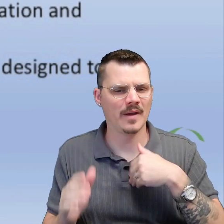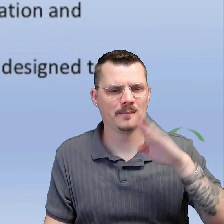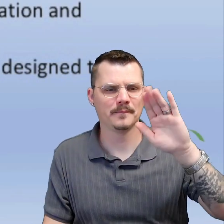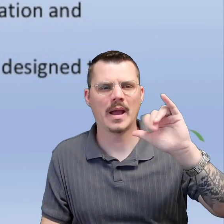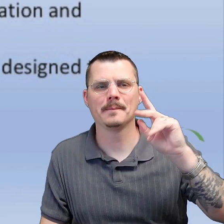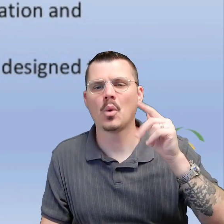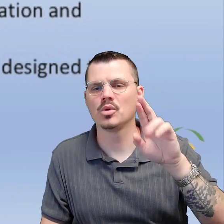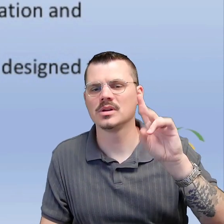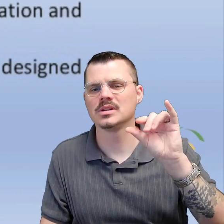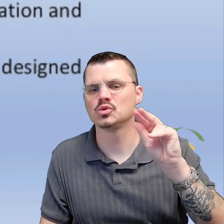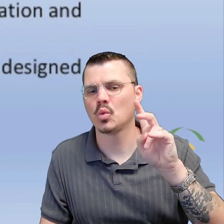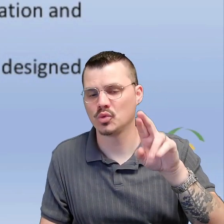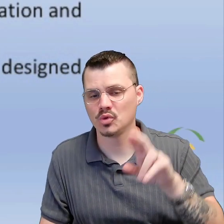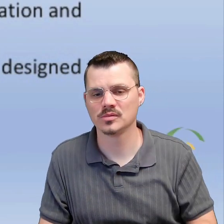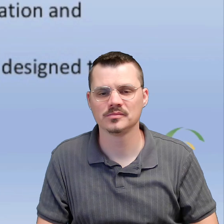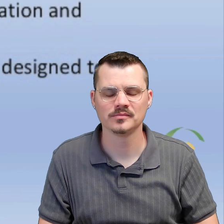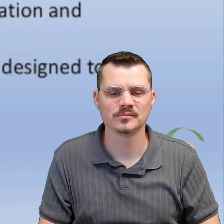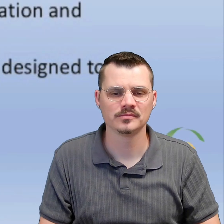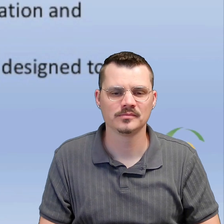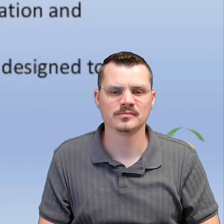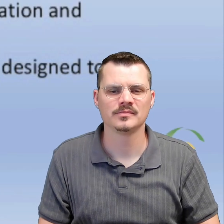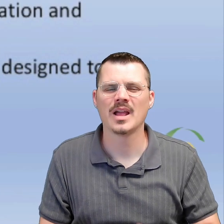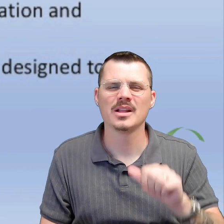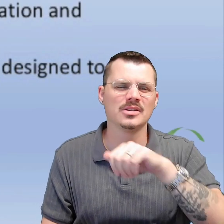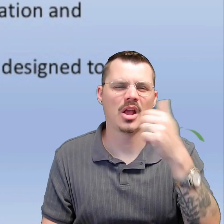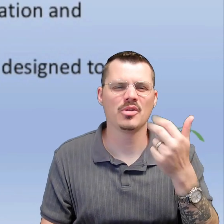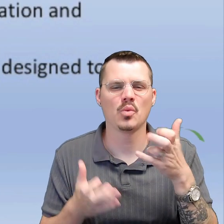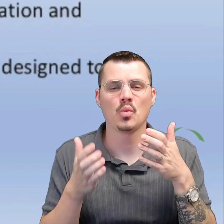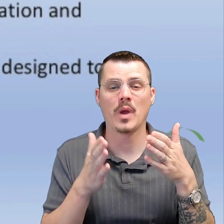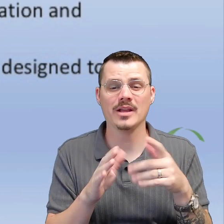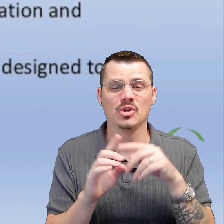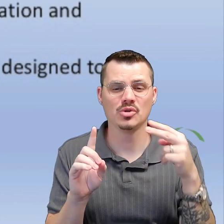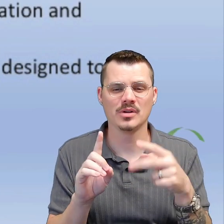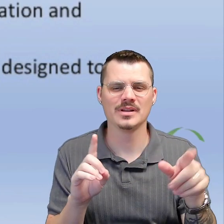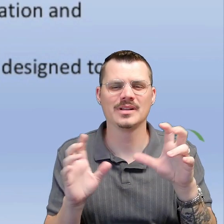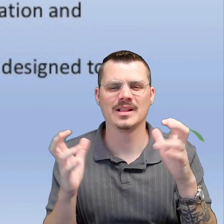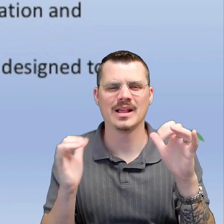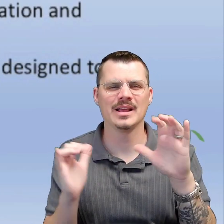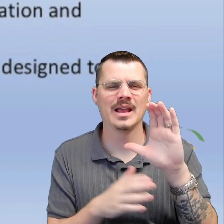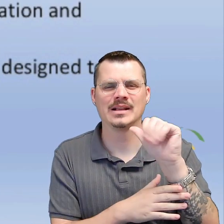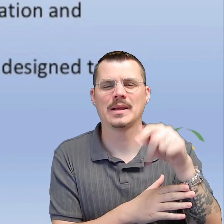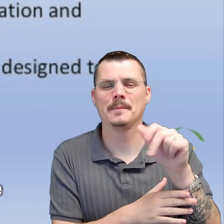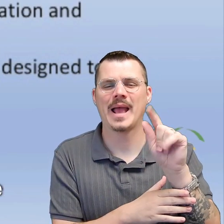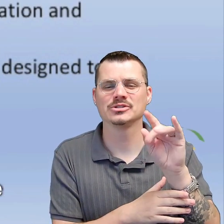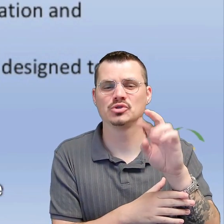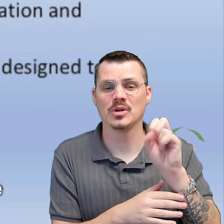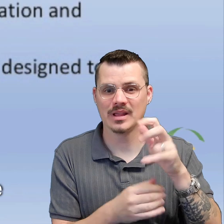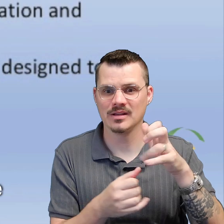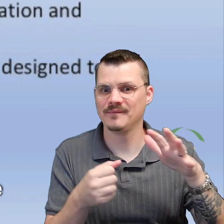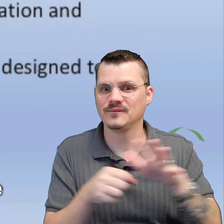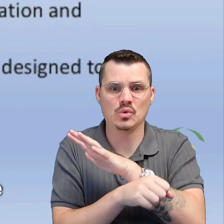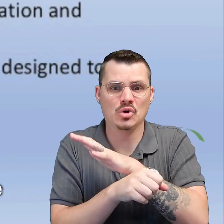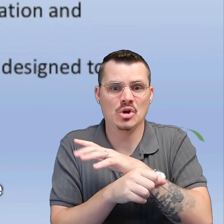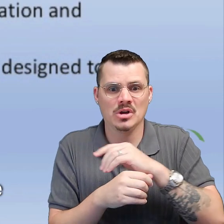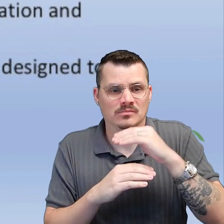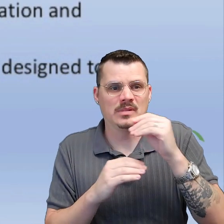bipolar disorder. And it's another way to look at it, it's kind of like a capacitor that's fully charged